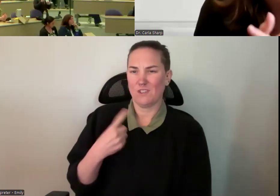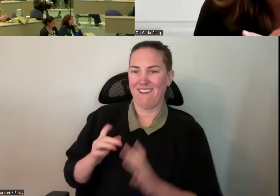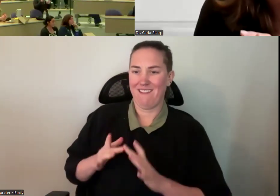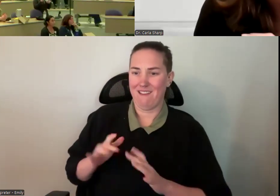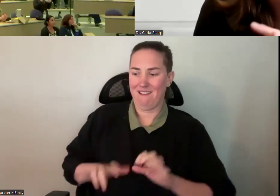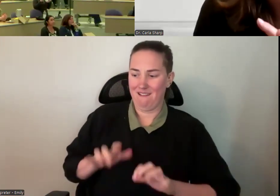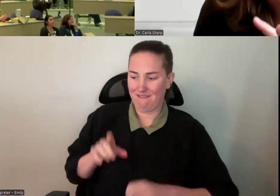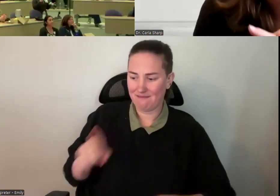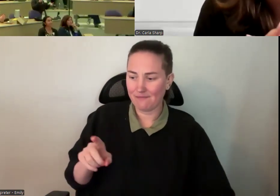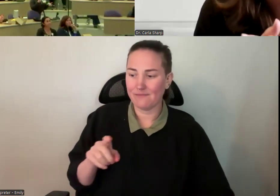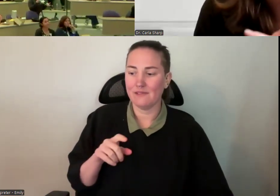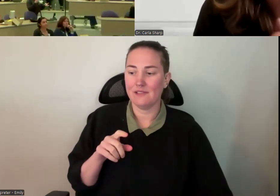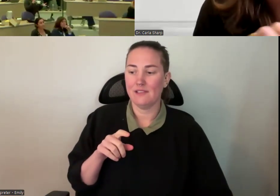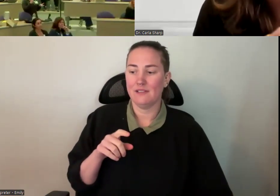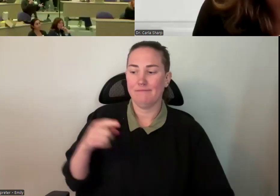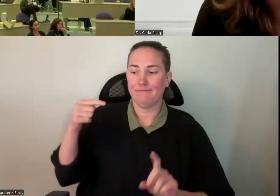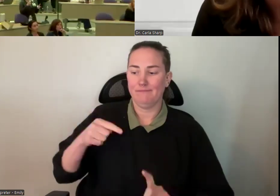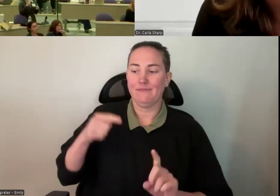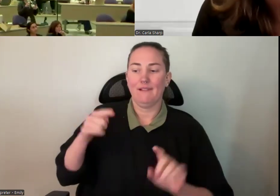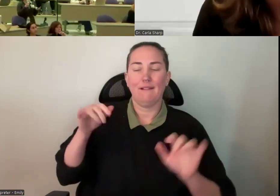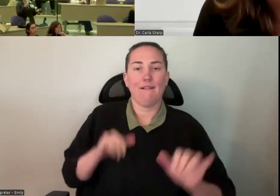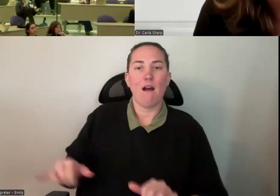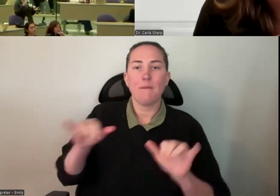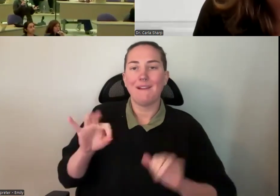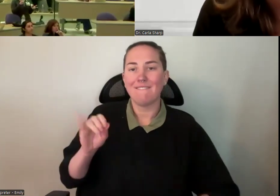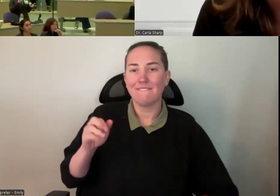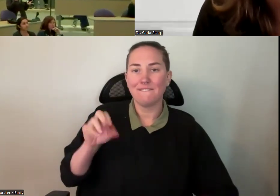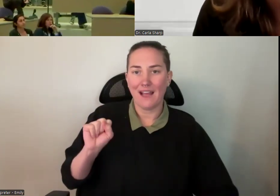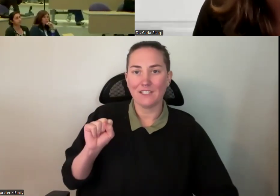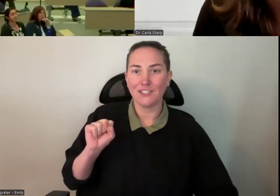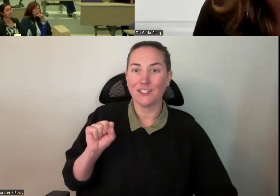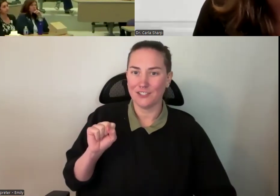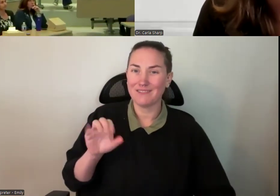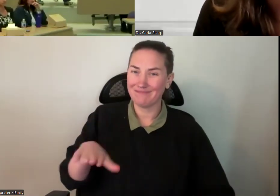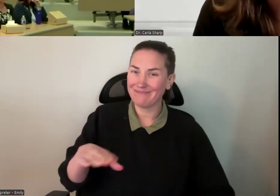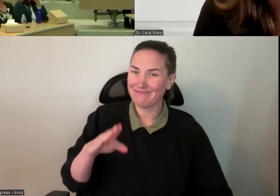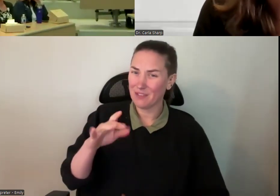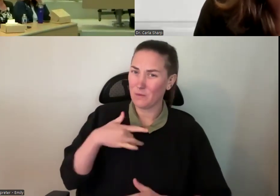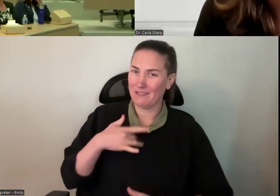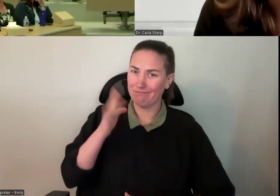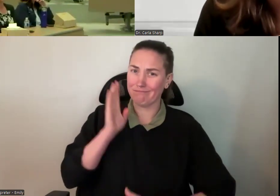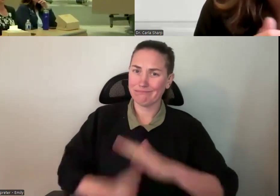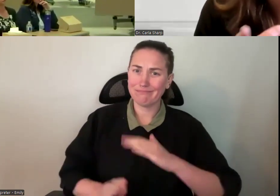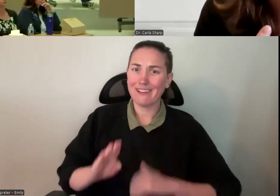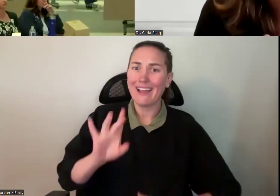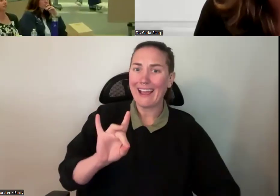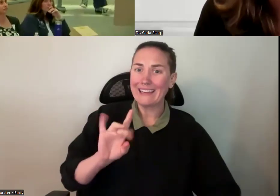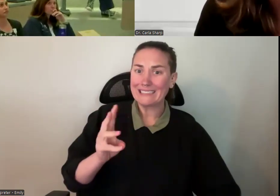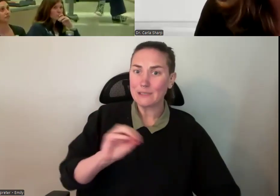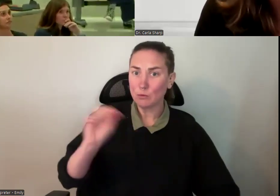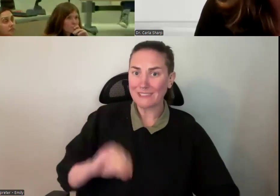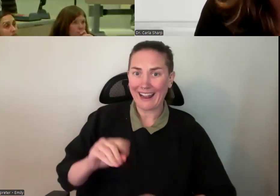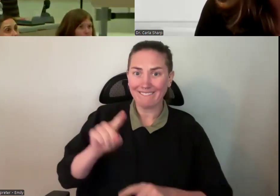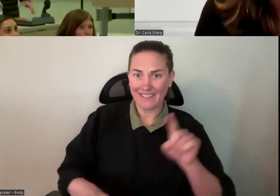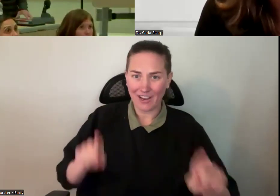and it goes back to the common factors. It can be quite humbling that 86% of the variance is explained by nothing that has anything